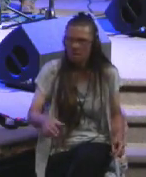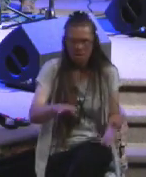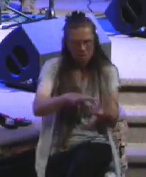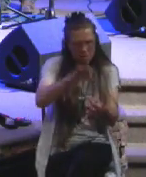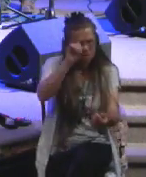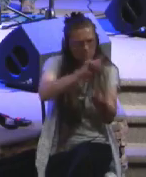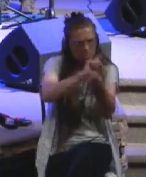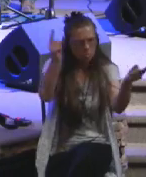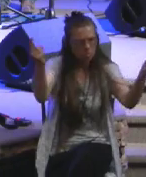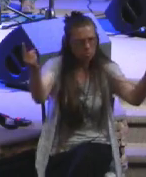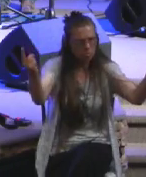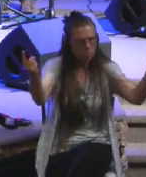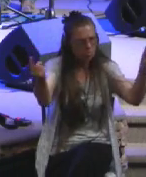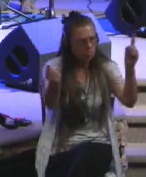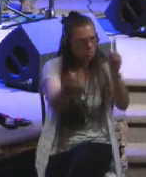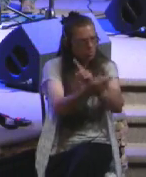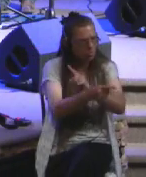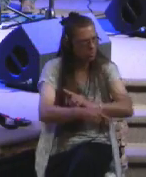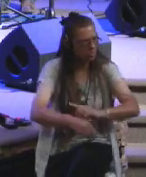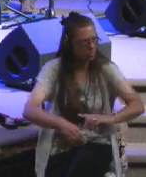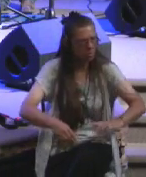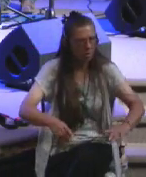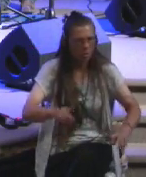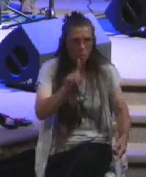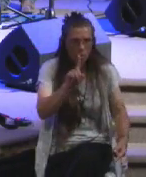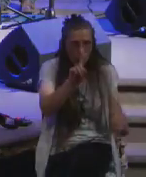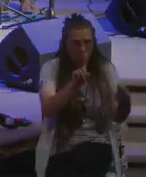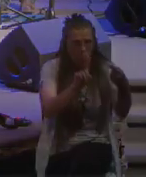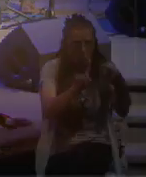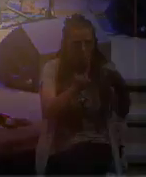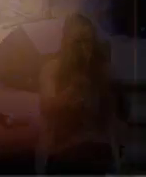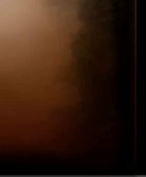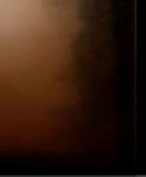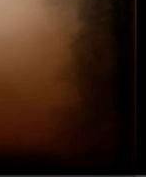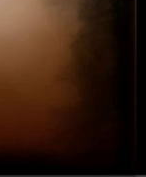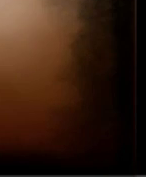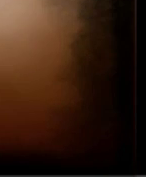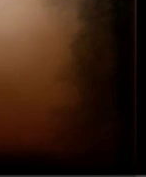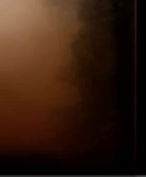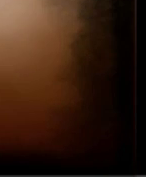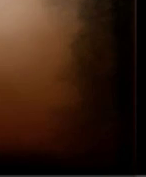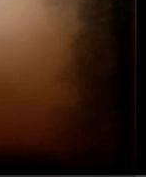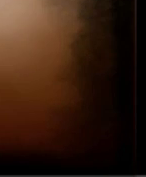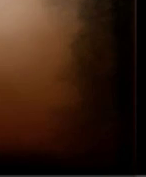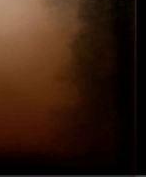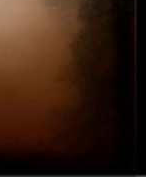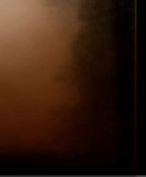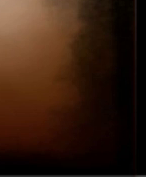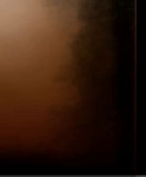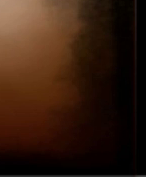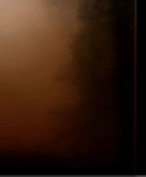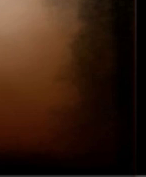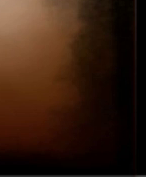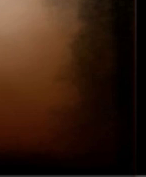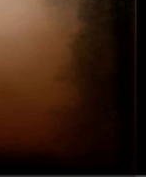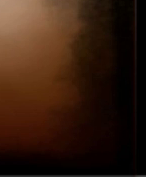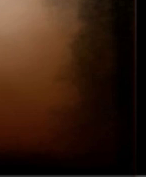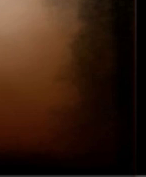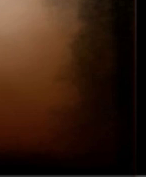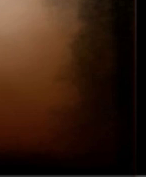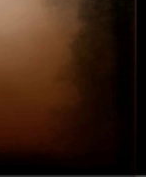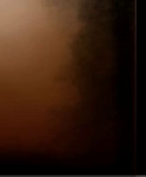spiritual shift in Scripture when one brother says, I'm going to do this right. I've messed up to this point. I've